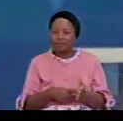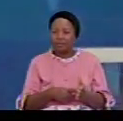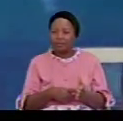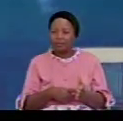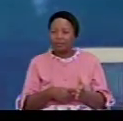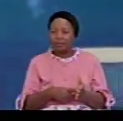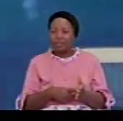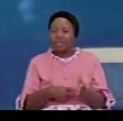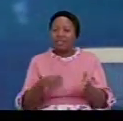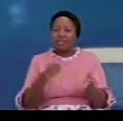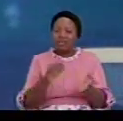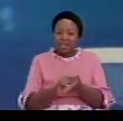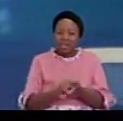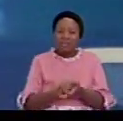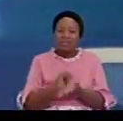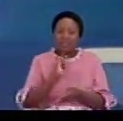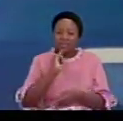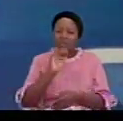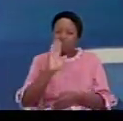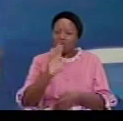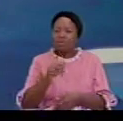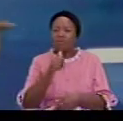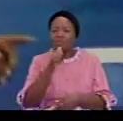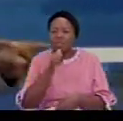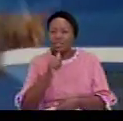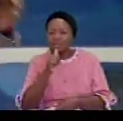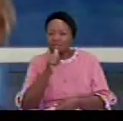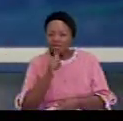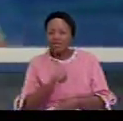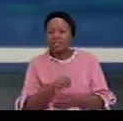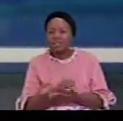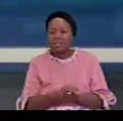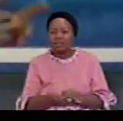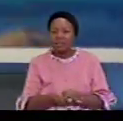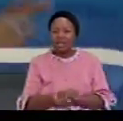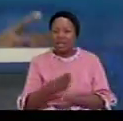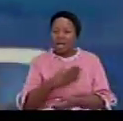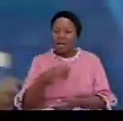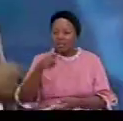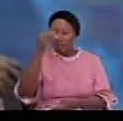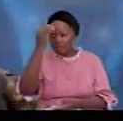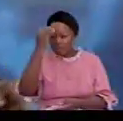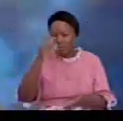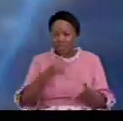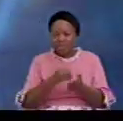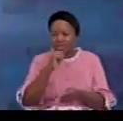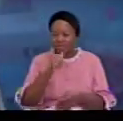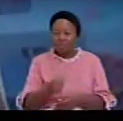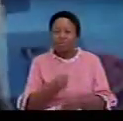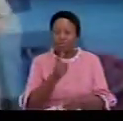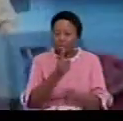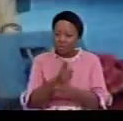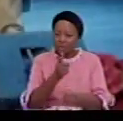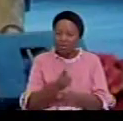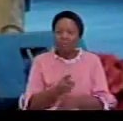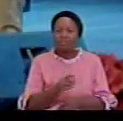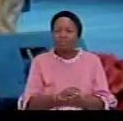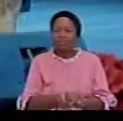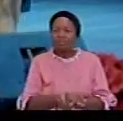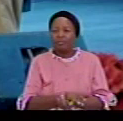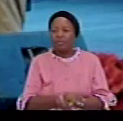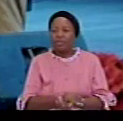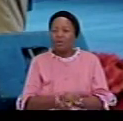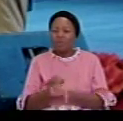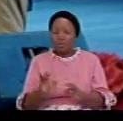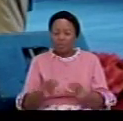That's to make it secret. And you know it is not right. Put that